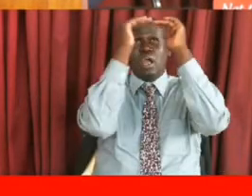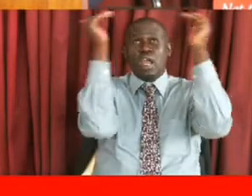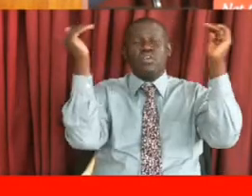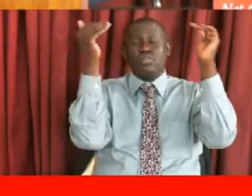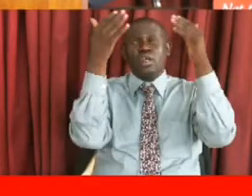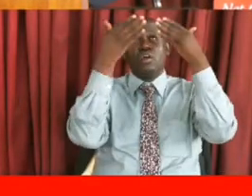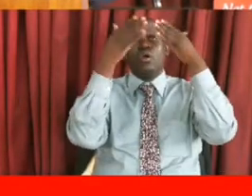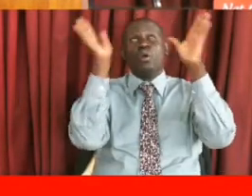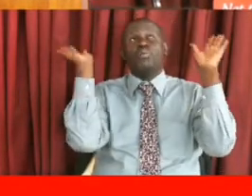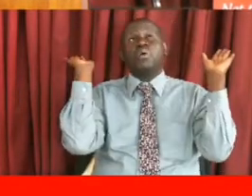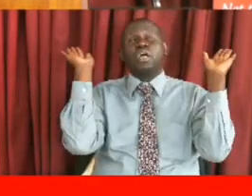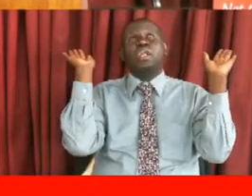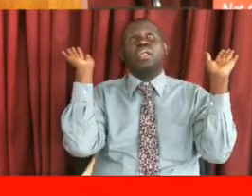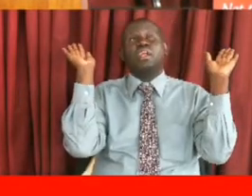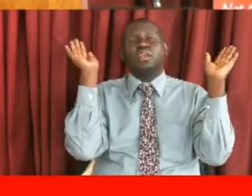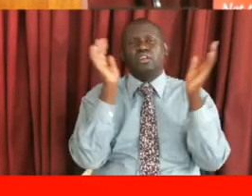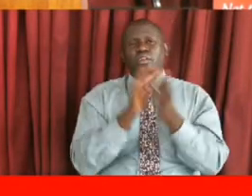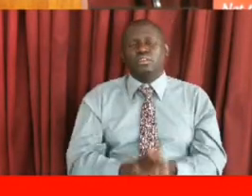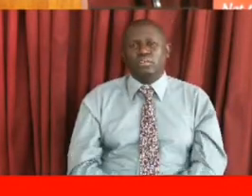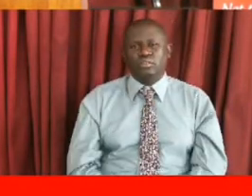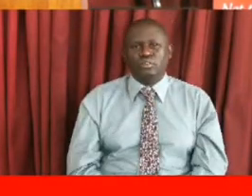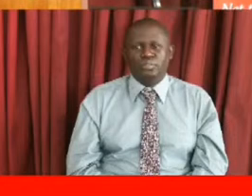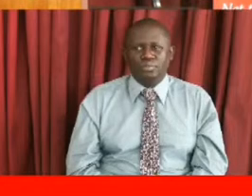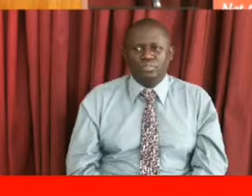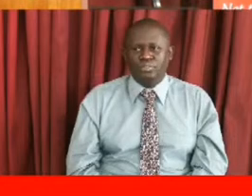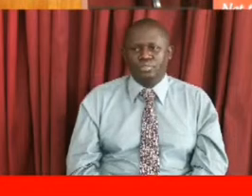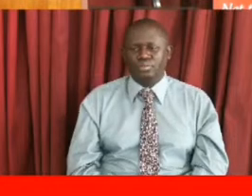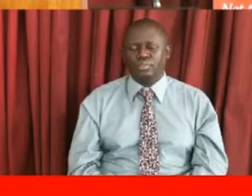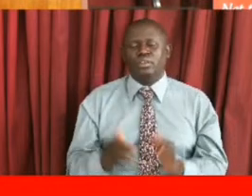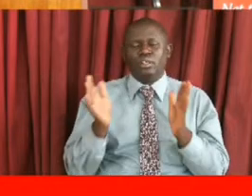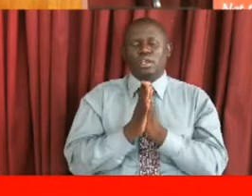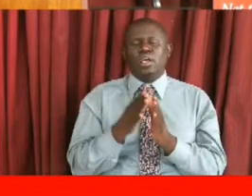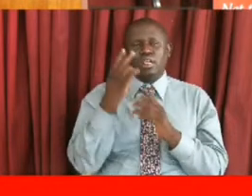horse and that turn upon him was called faithful and